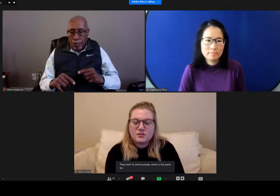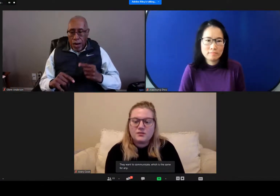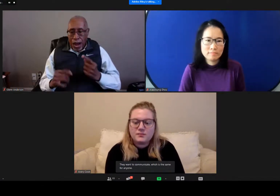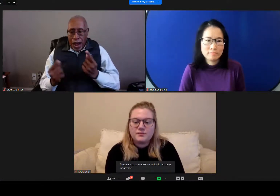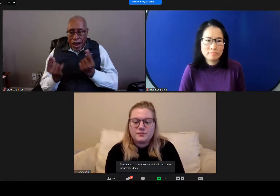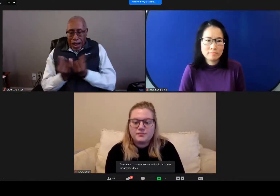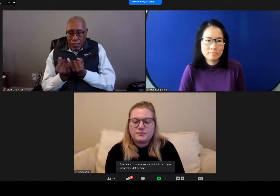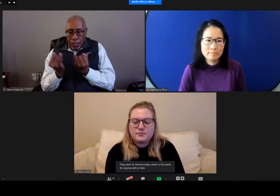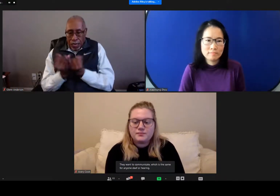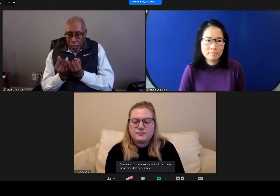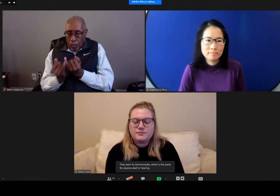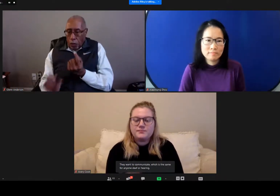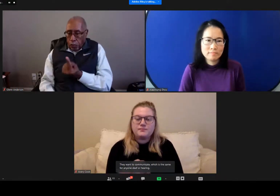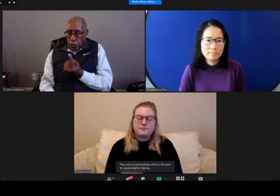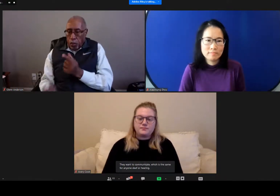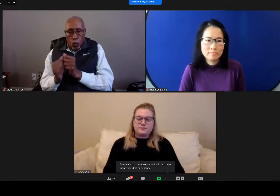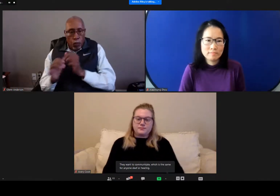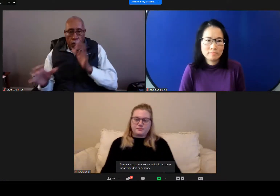anyone, deaf or hearing.